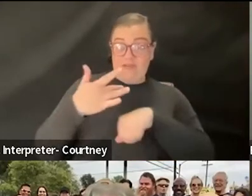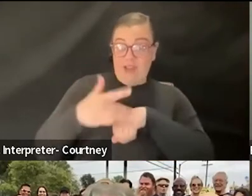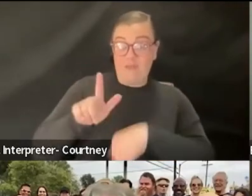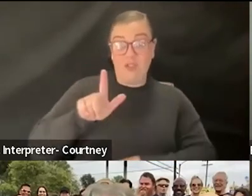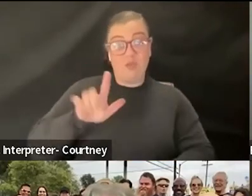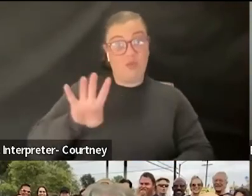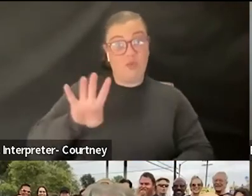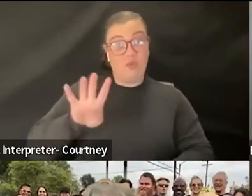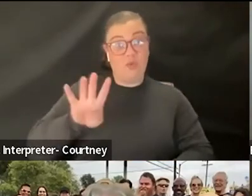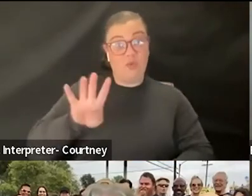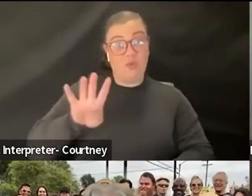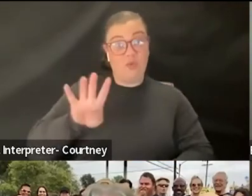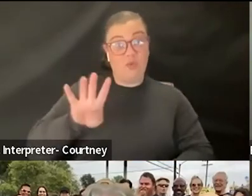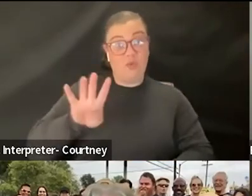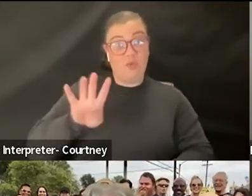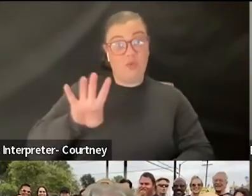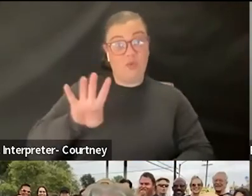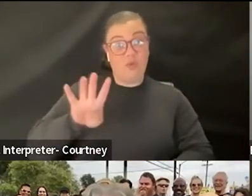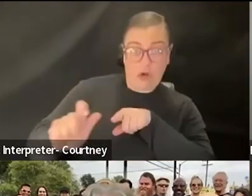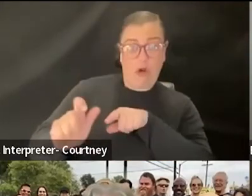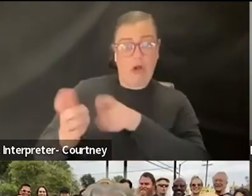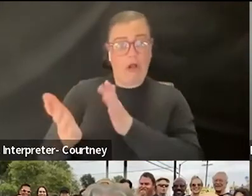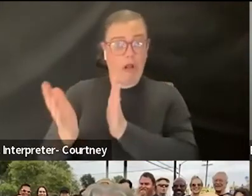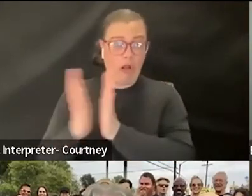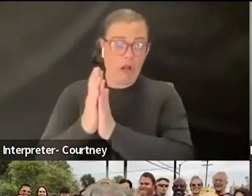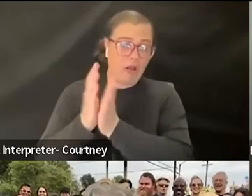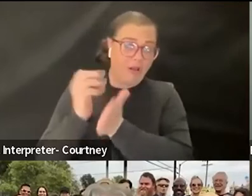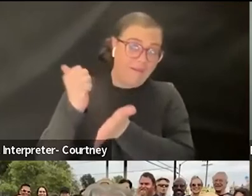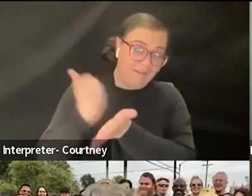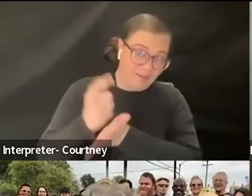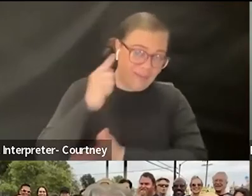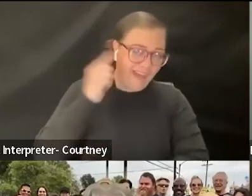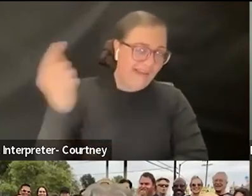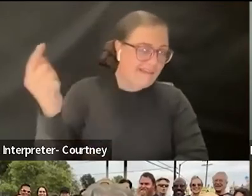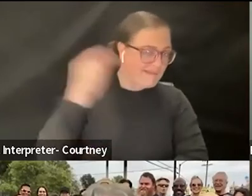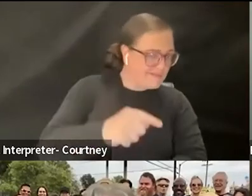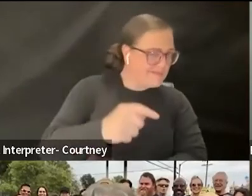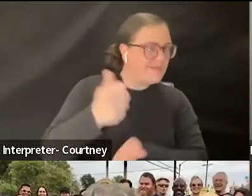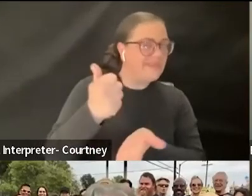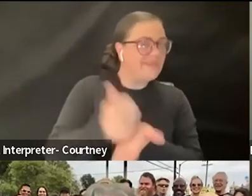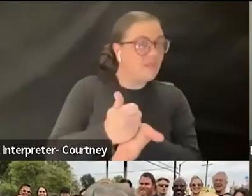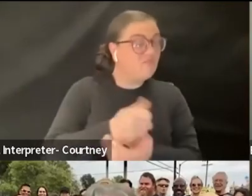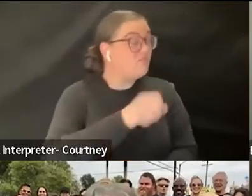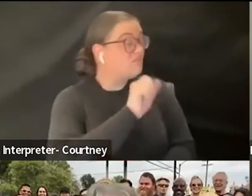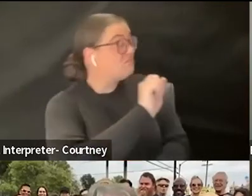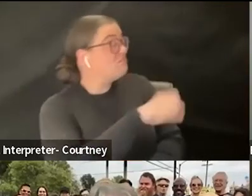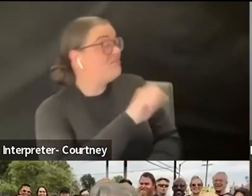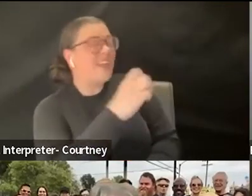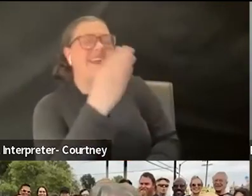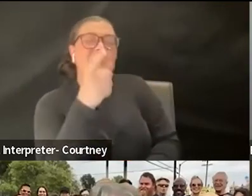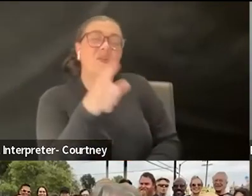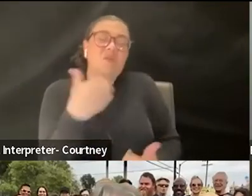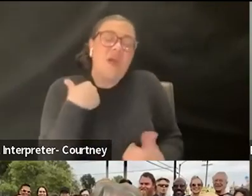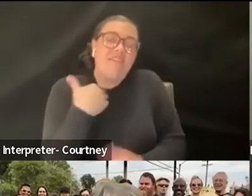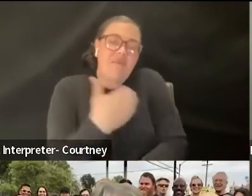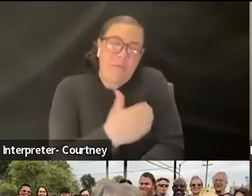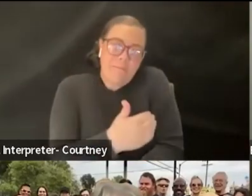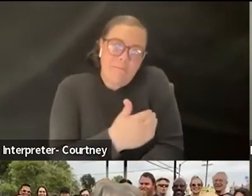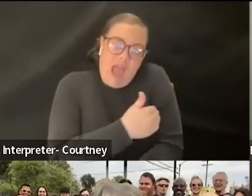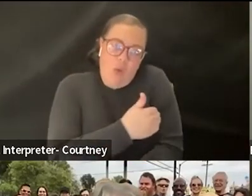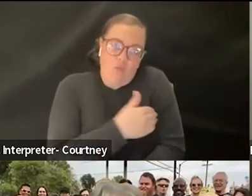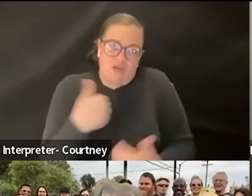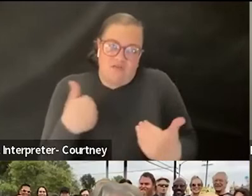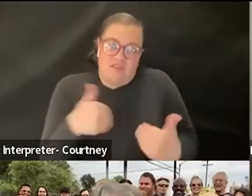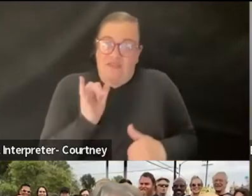power. That's been my main thing to reach out. That's been my main thing as far as outreach goes. It's like, you